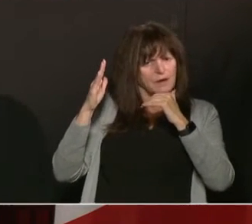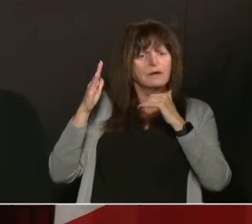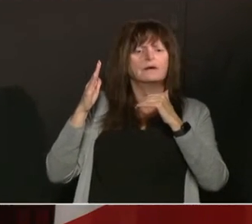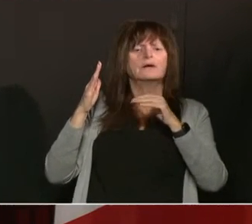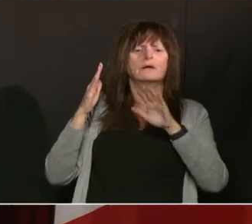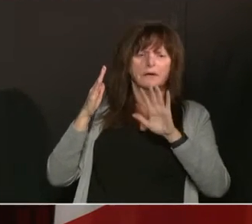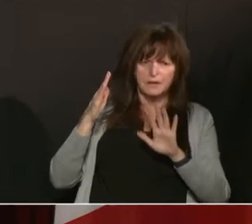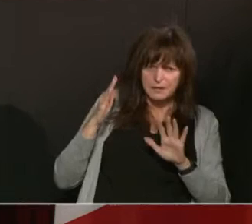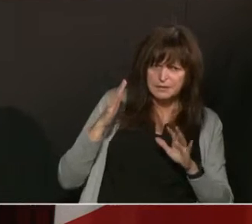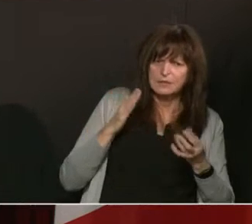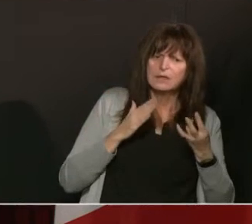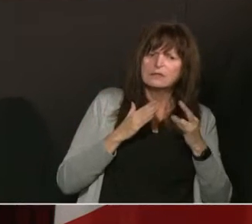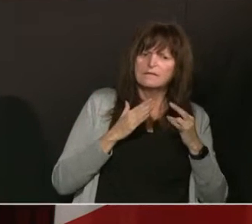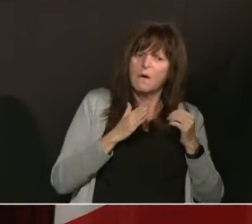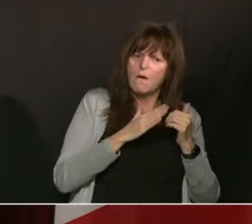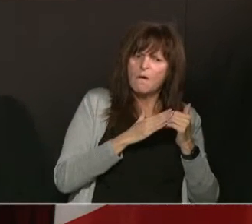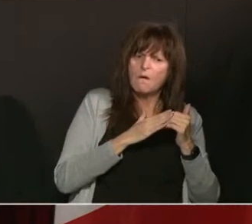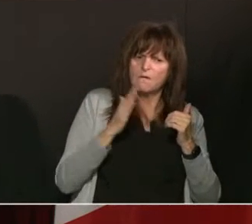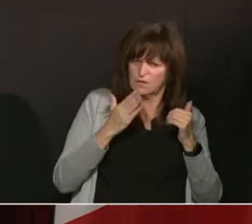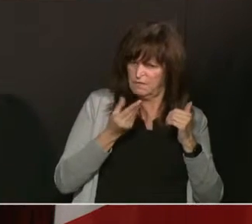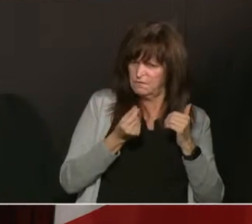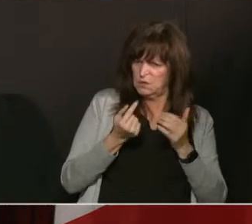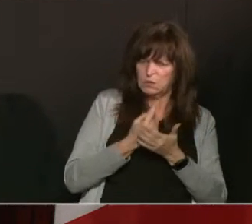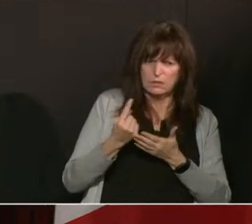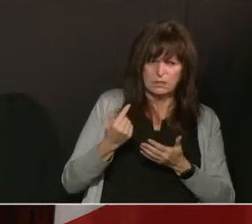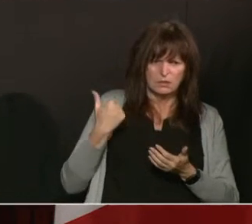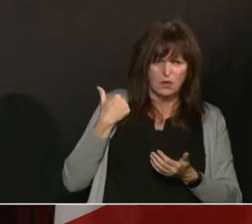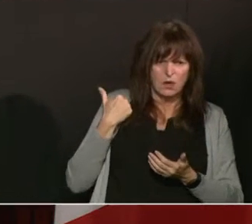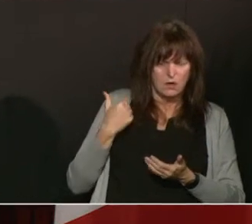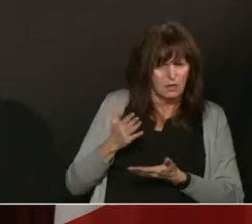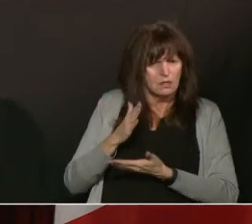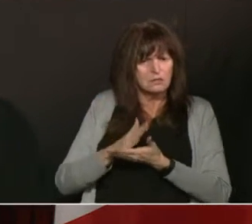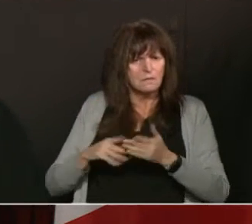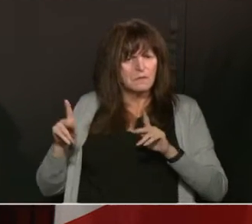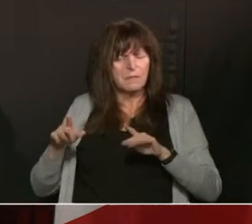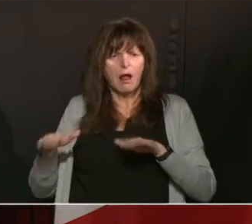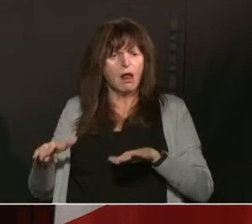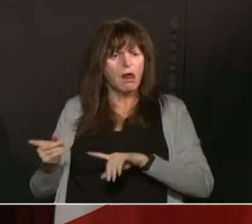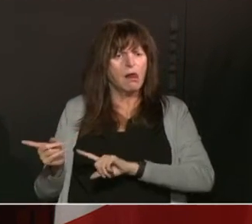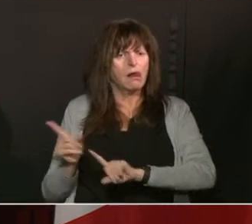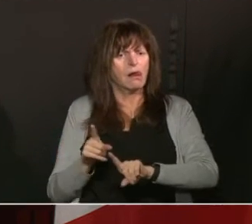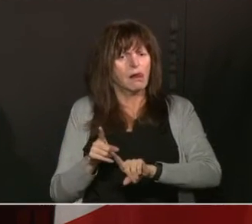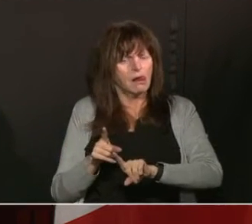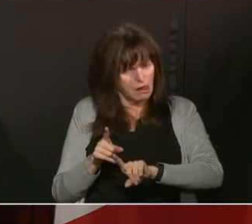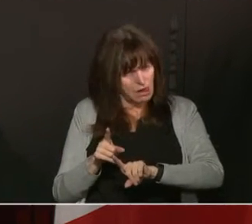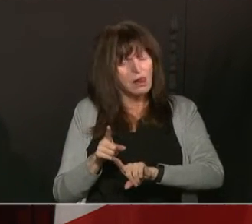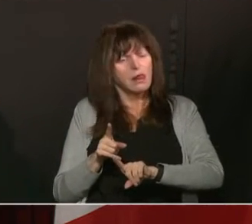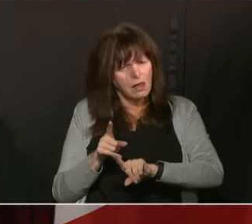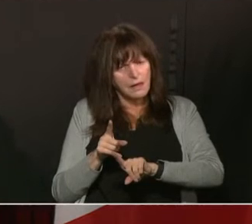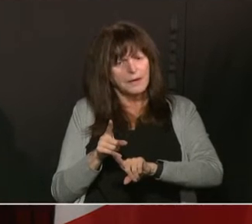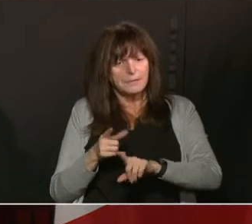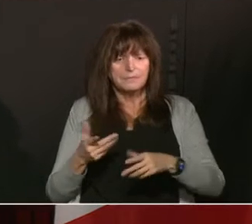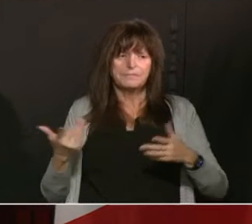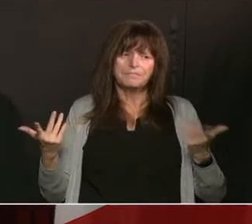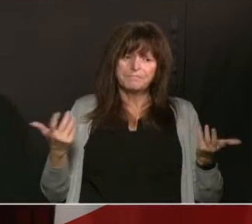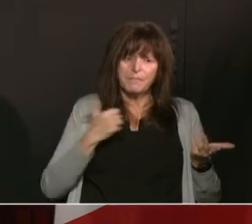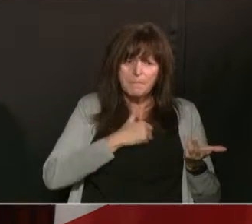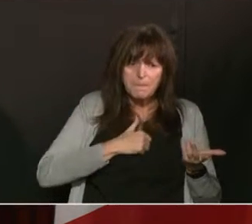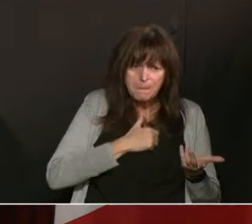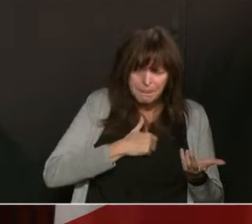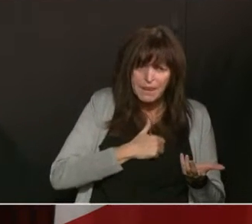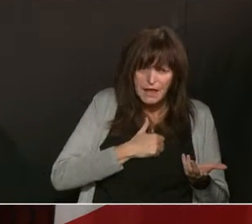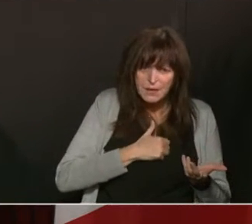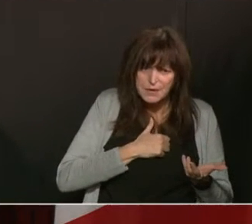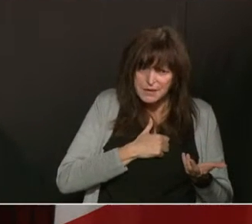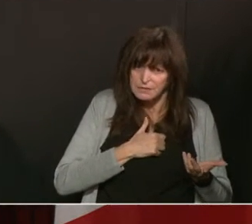individuals didn't take advantage of it. I do believe we are looking at expanding the availability and access of vaccines for